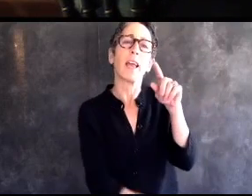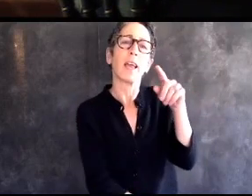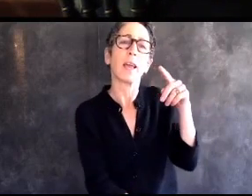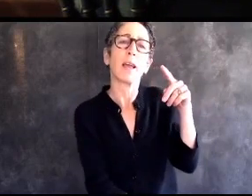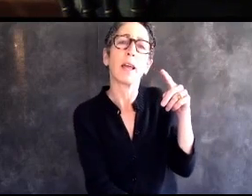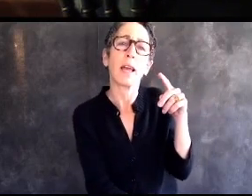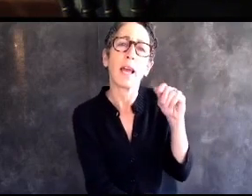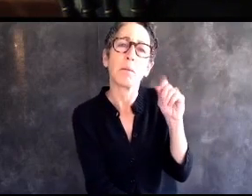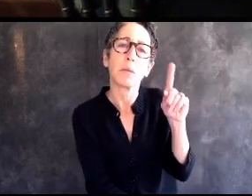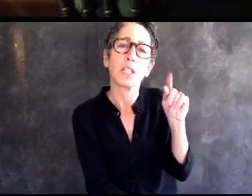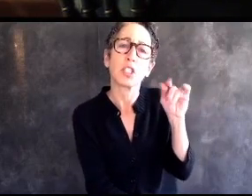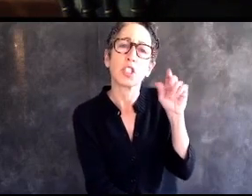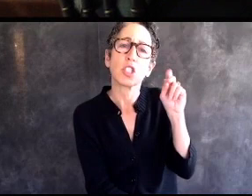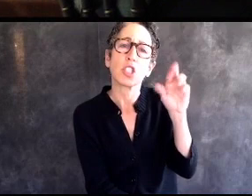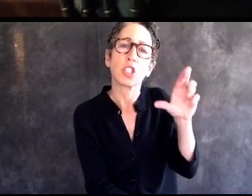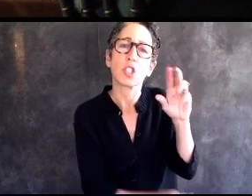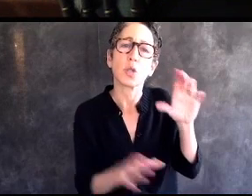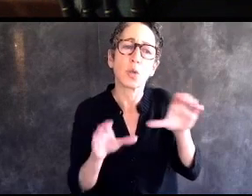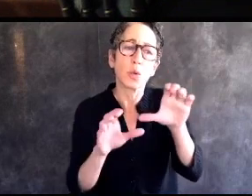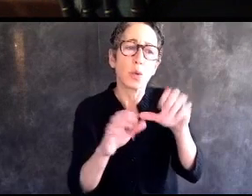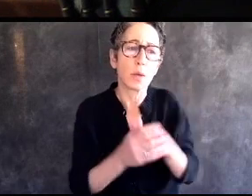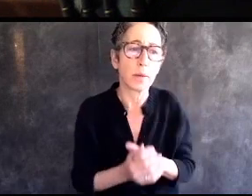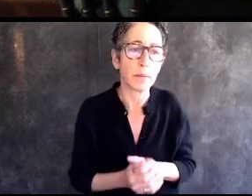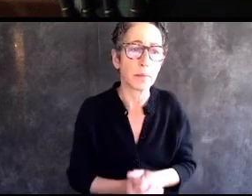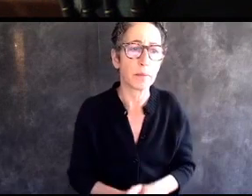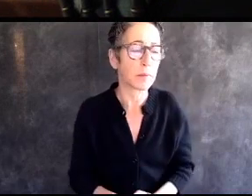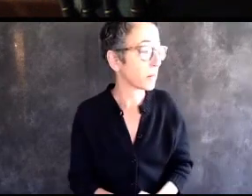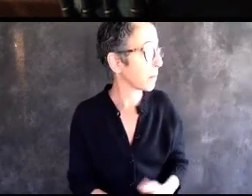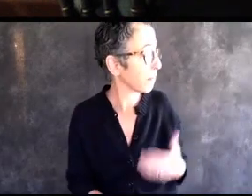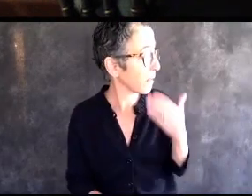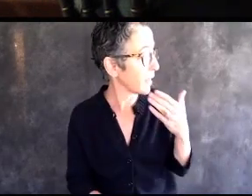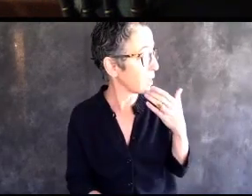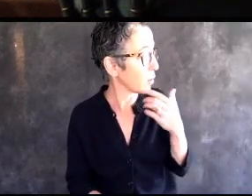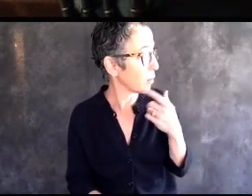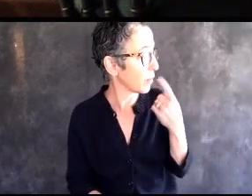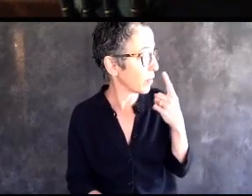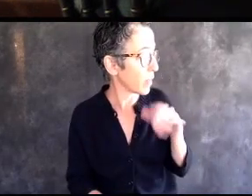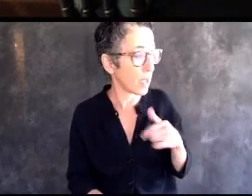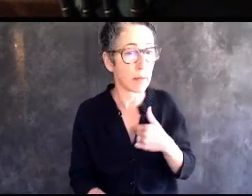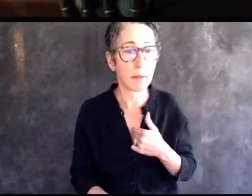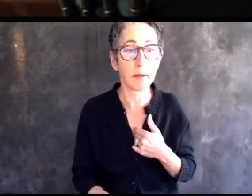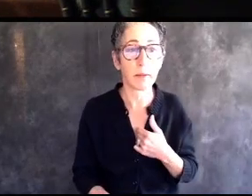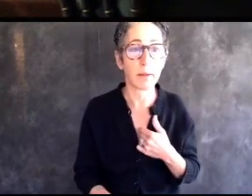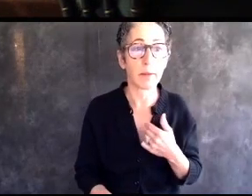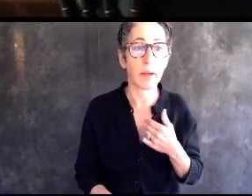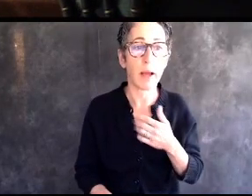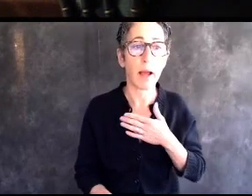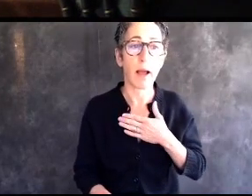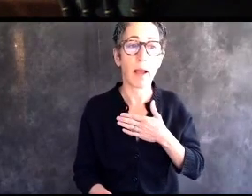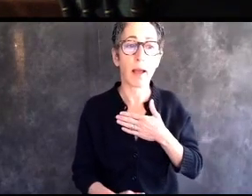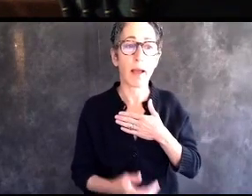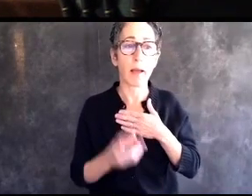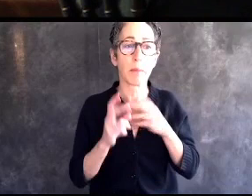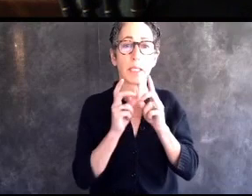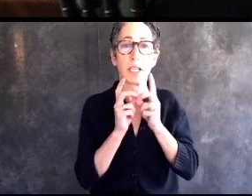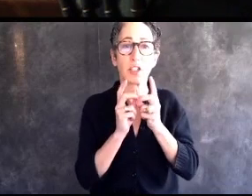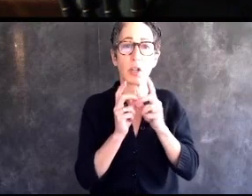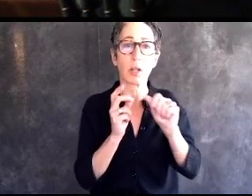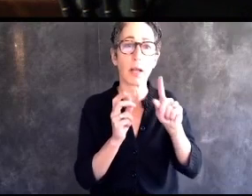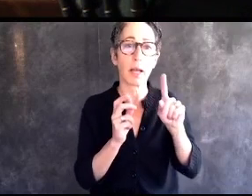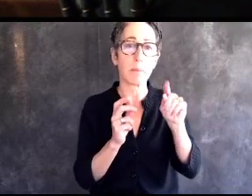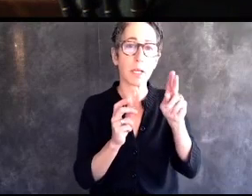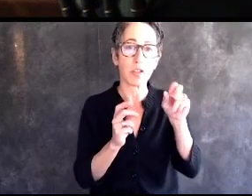Okay. So, thank you for that question. I've been digital minister in charge of social innovation,